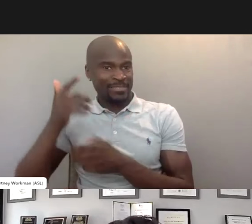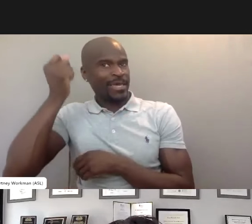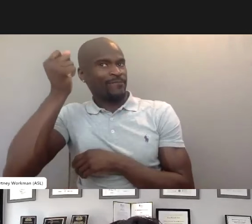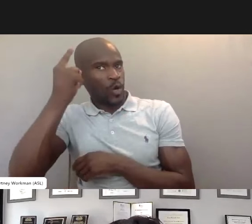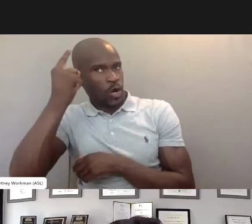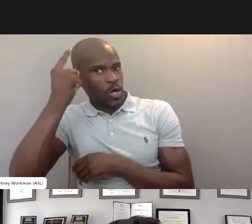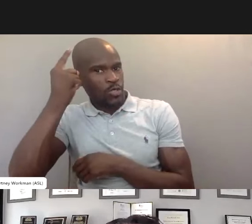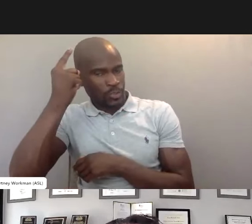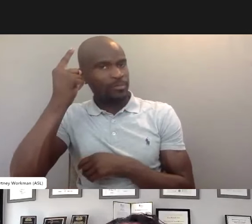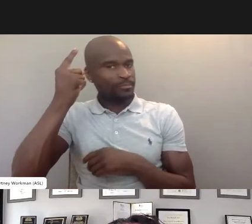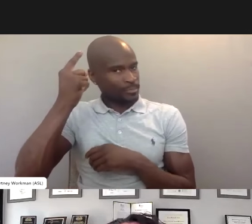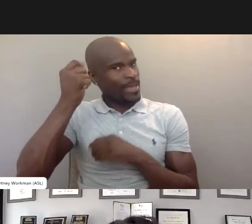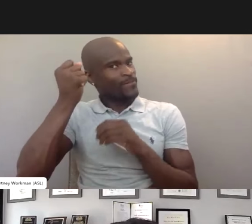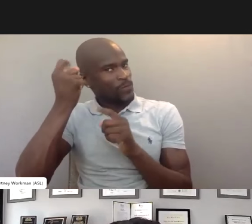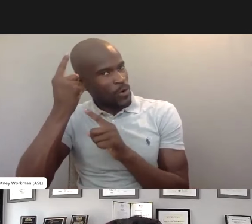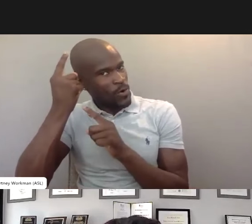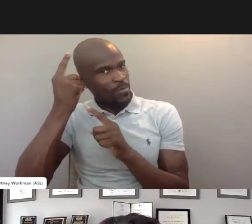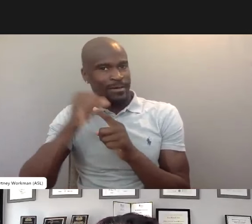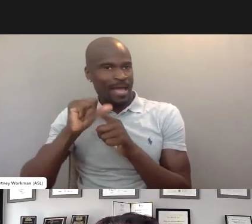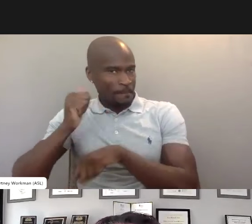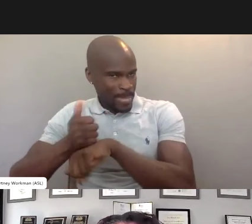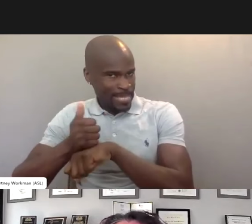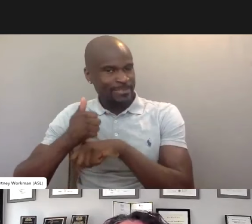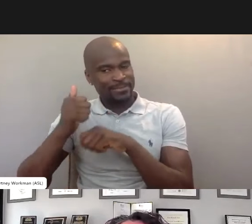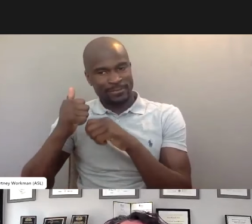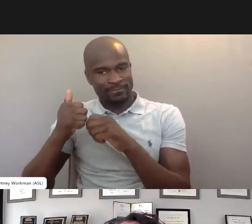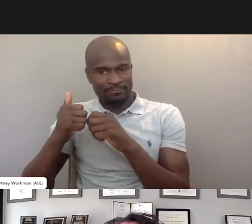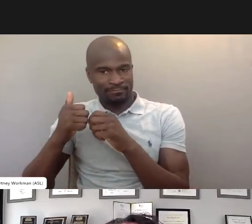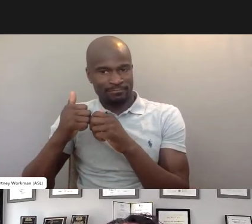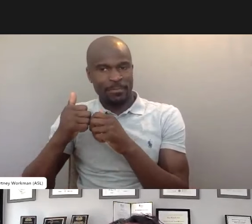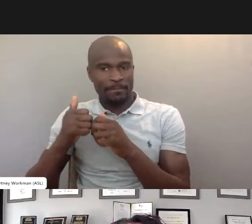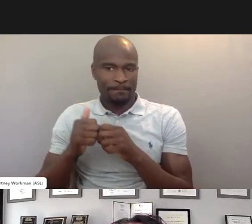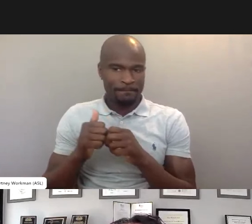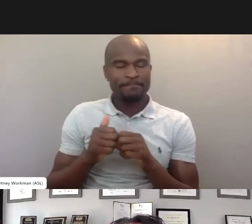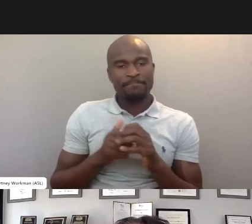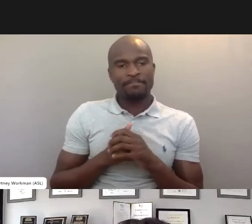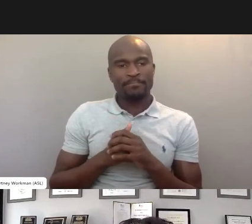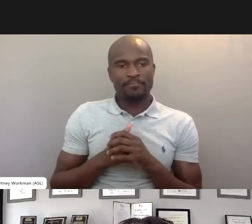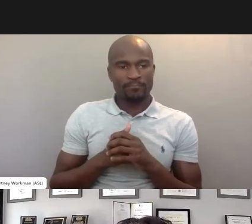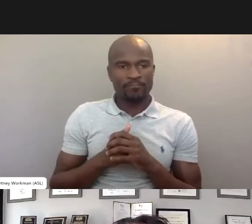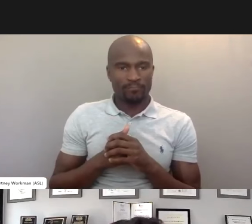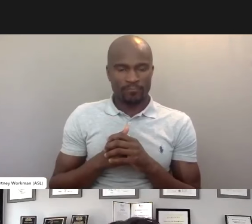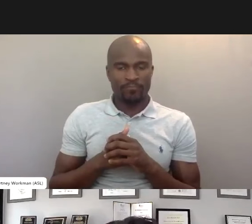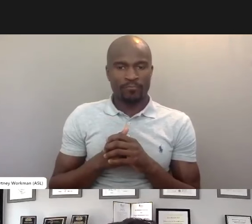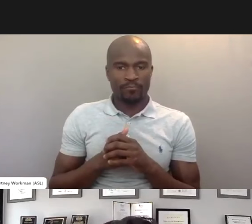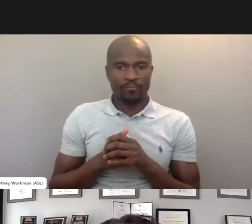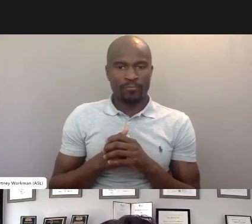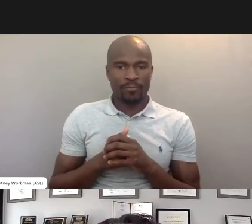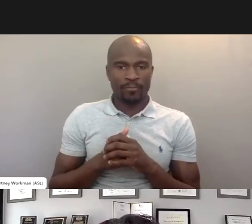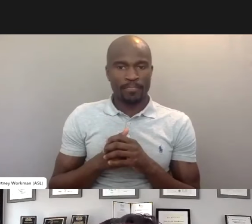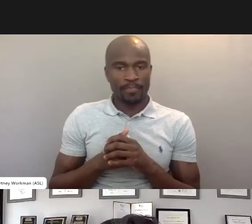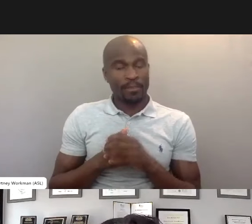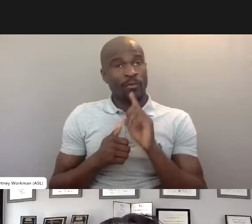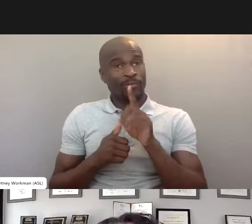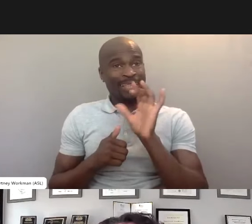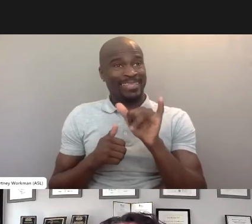There is some ongoing research being done on SPR with victims of crime. And actually, I would even say it's a promising practice because